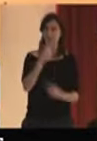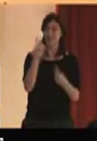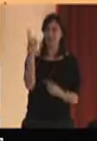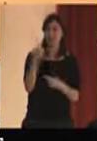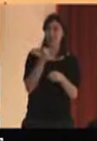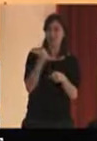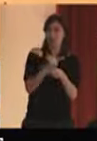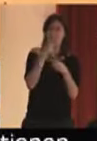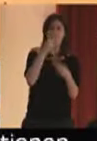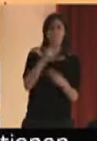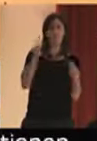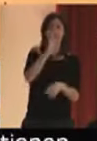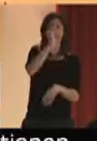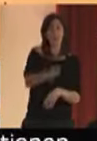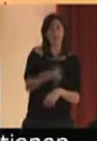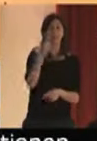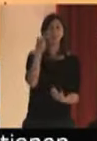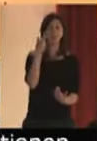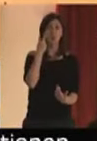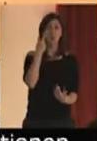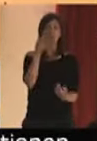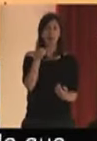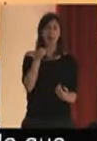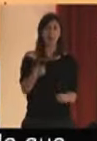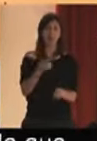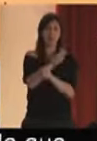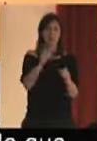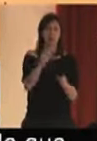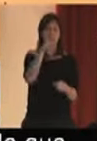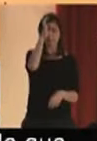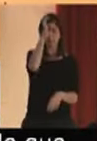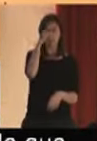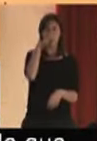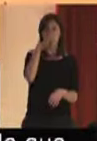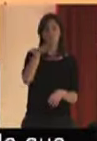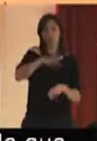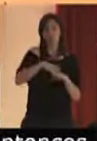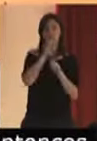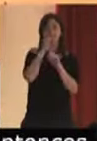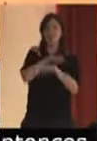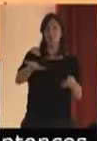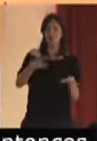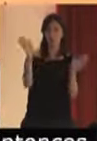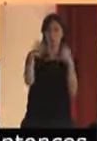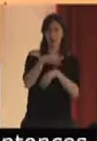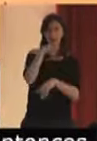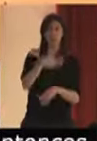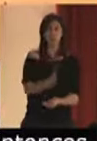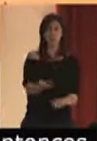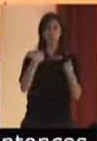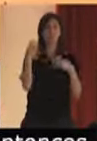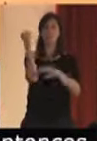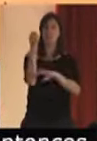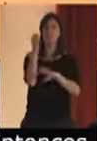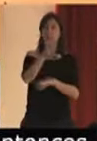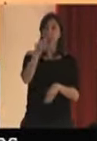that is public but it's not visible because we haven't disseminated this work. And so part of this, the LACLO